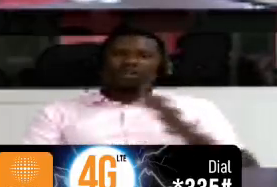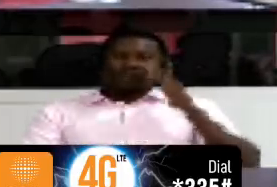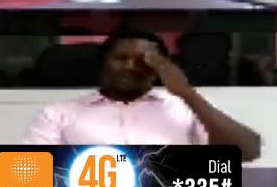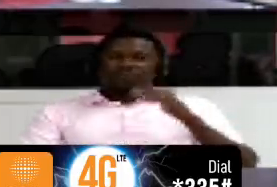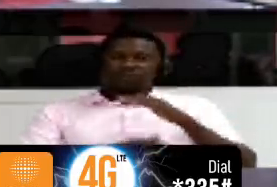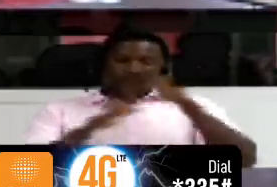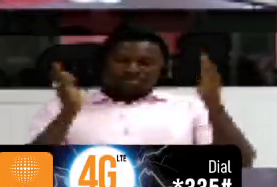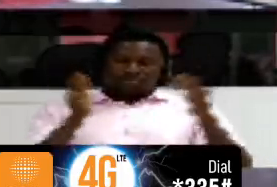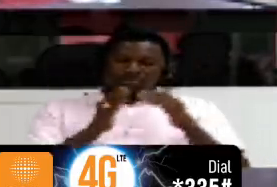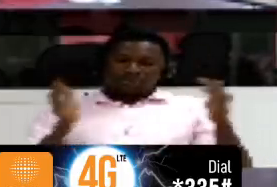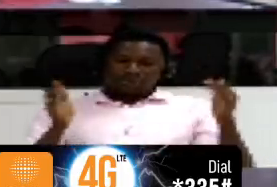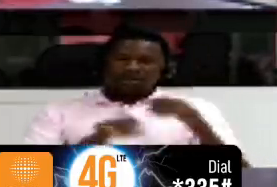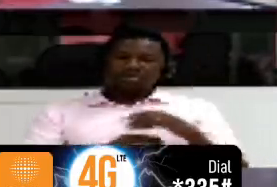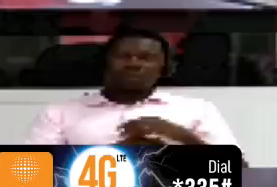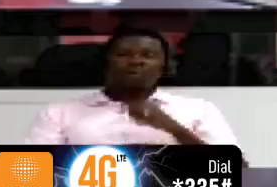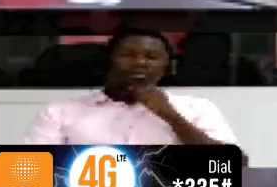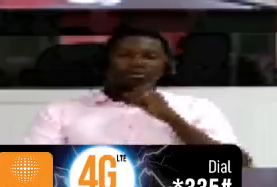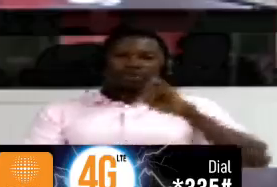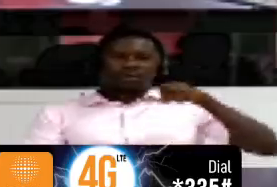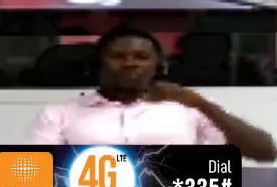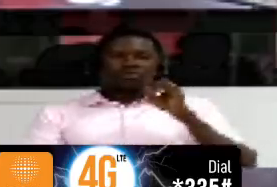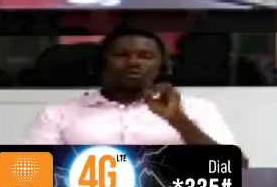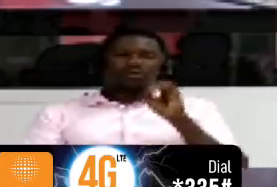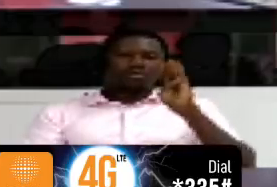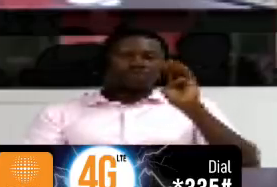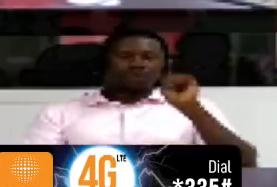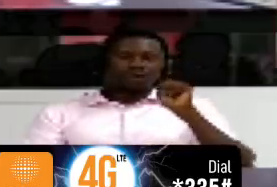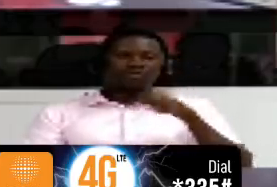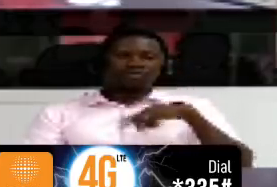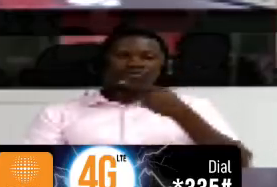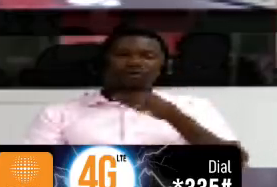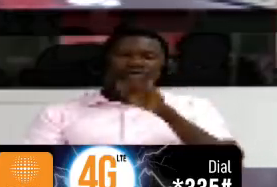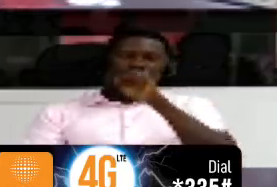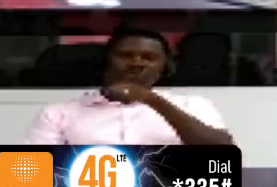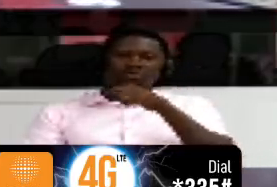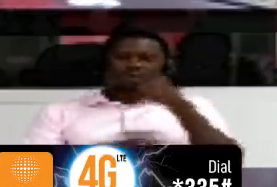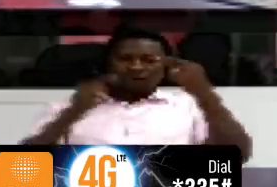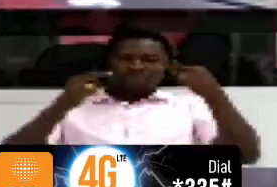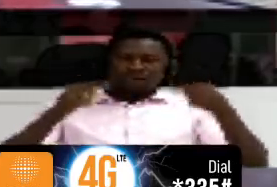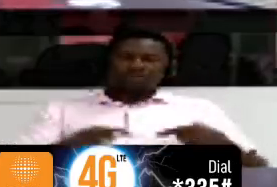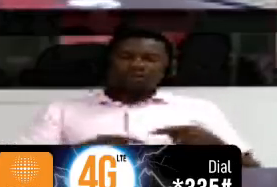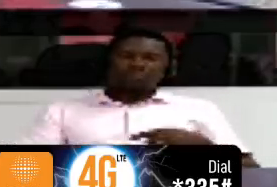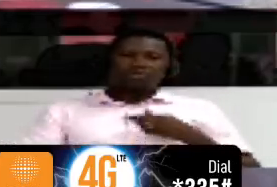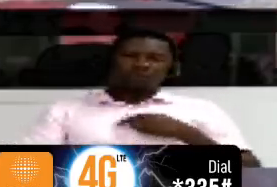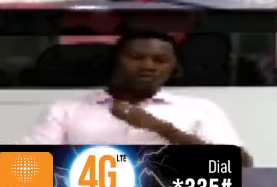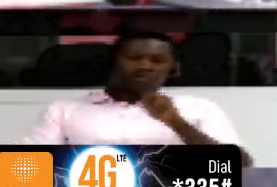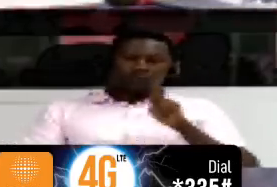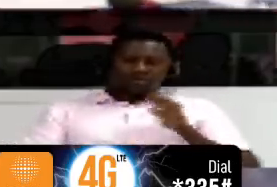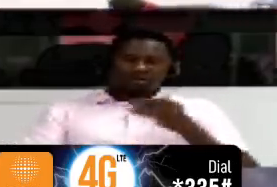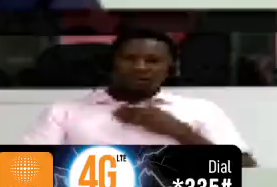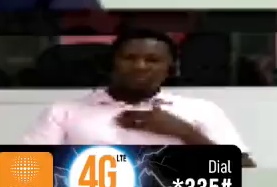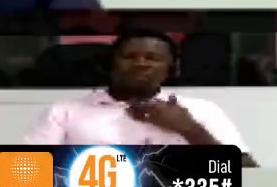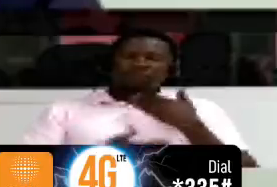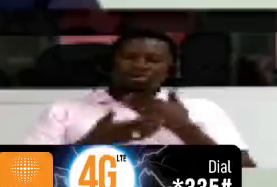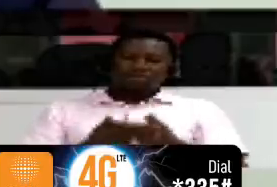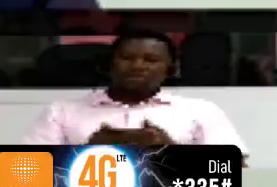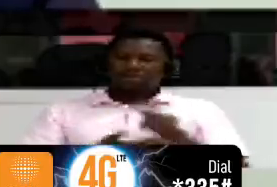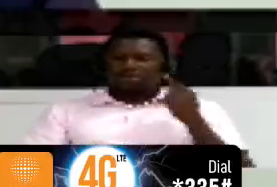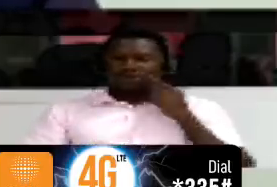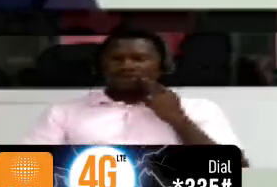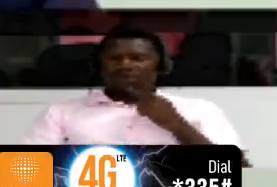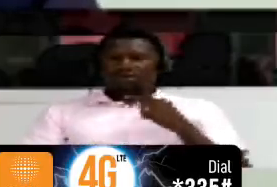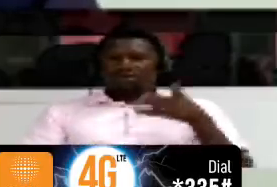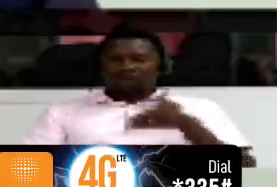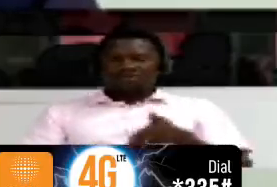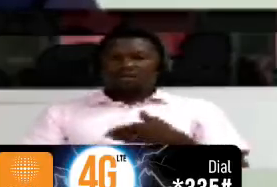Thank you very much indeed, Mr. Jobe, for your testimony. We will end the day here and come